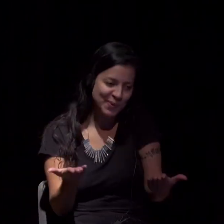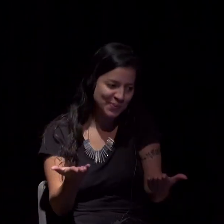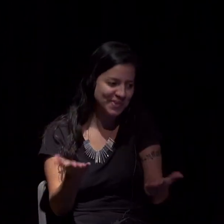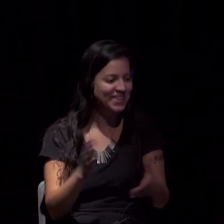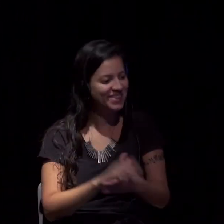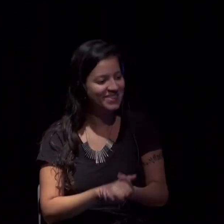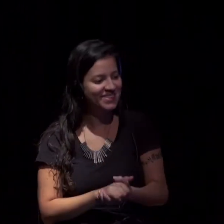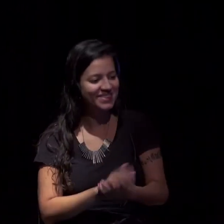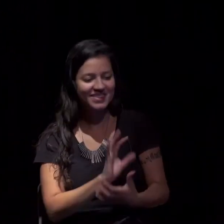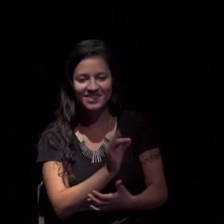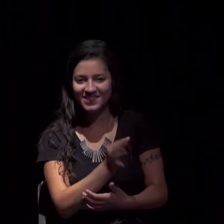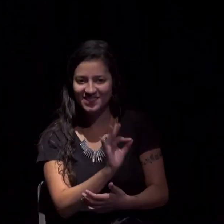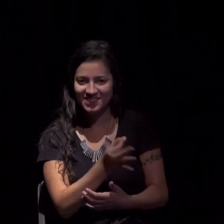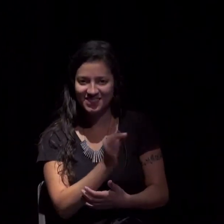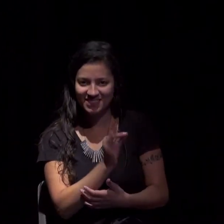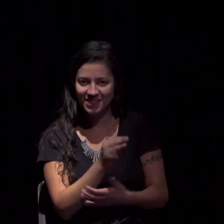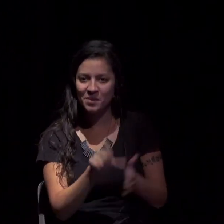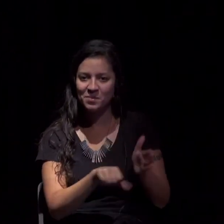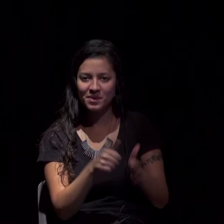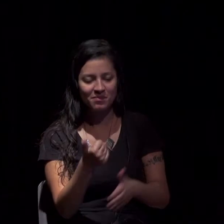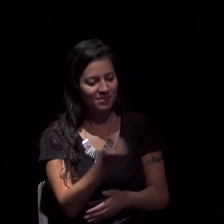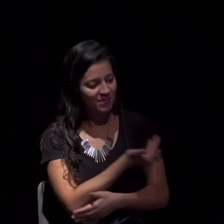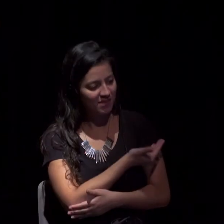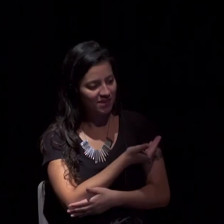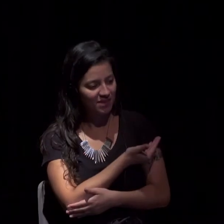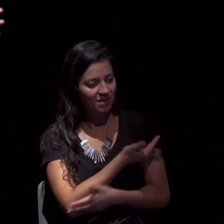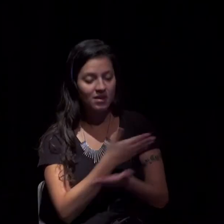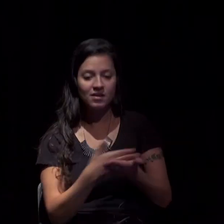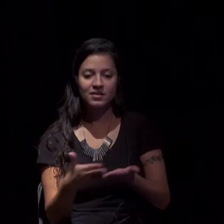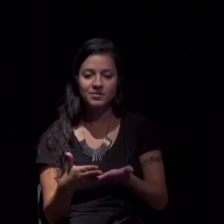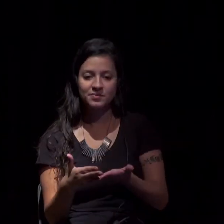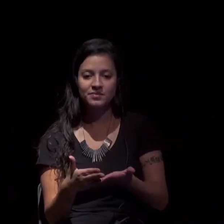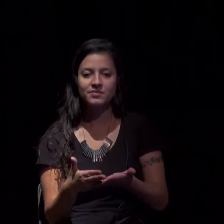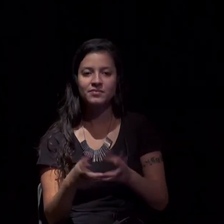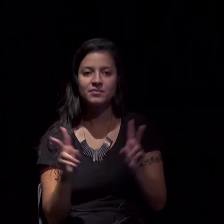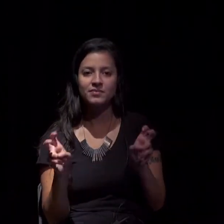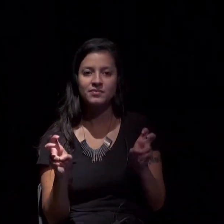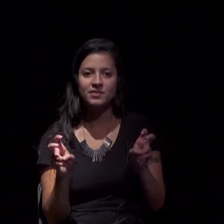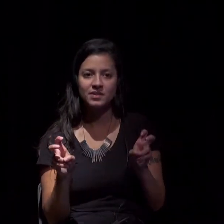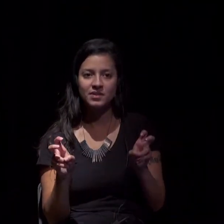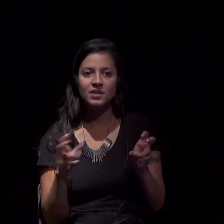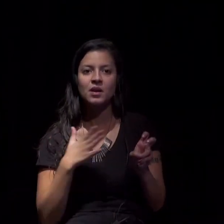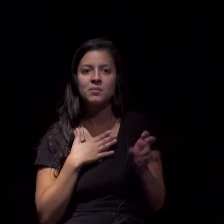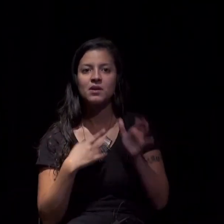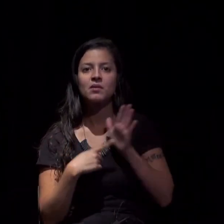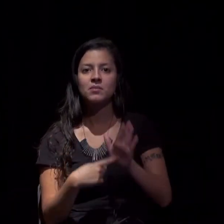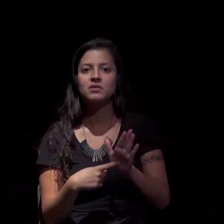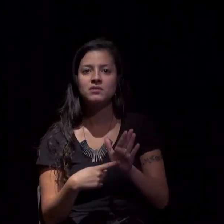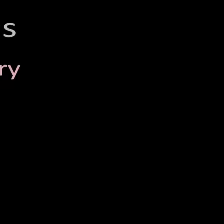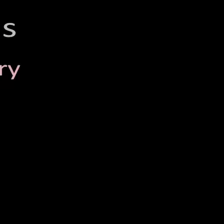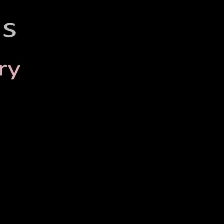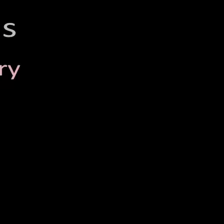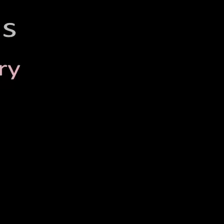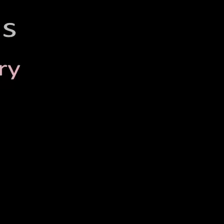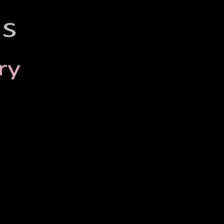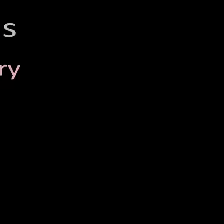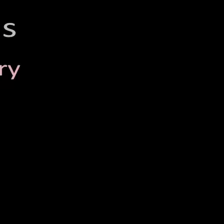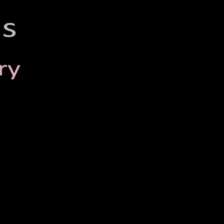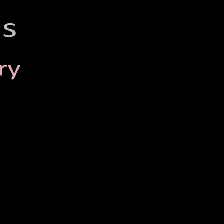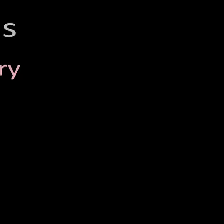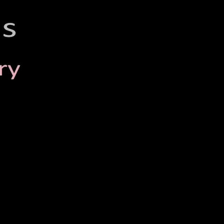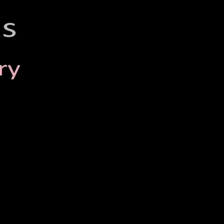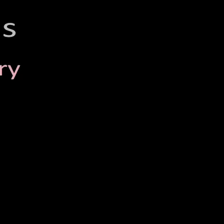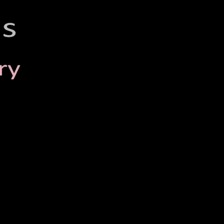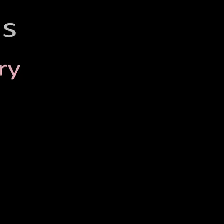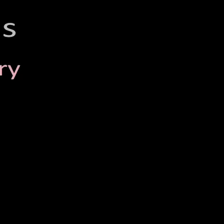for my introductory slide, and the title of my presentation, slightly different, indeed simplified, from the one that you can read in your